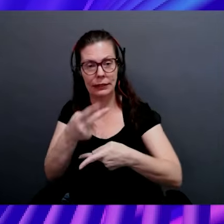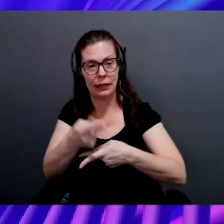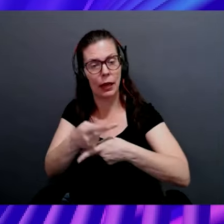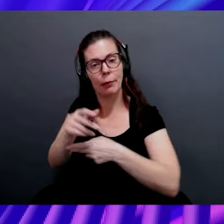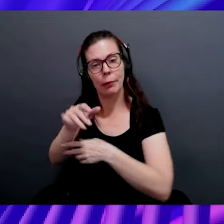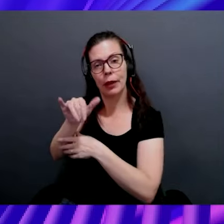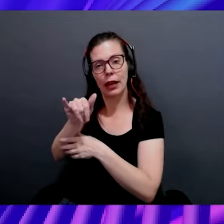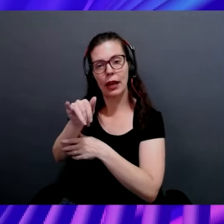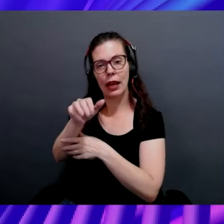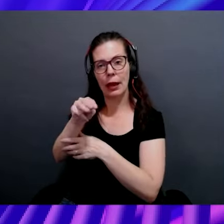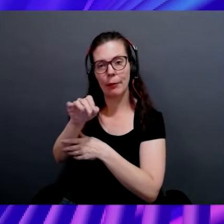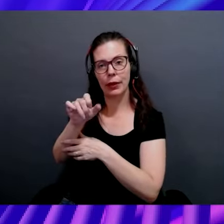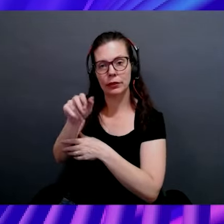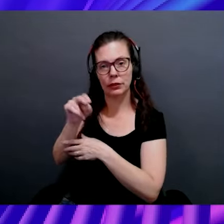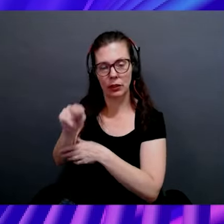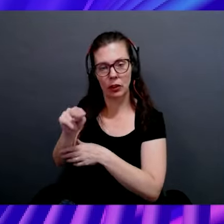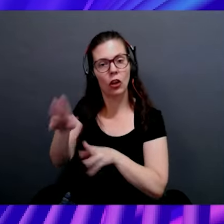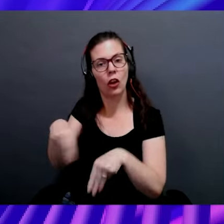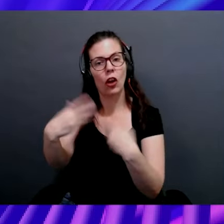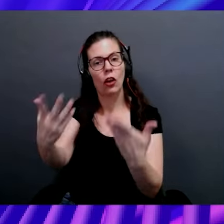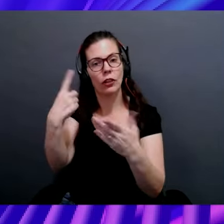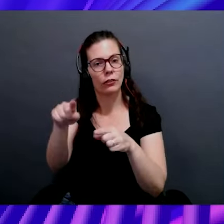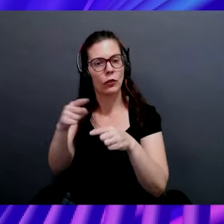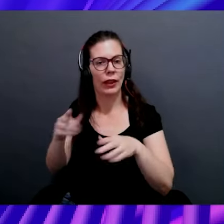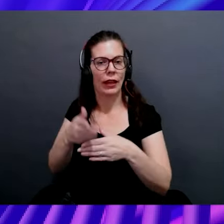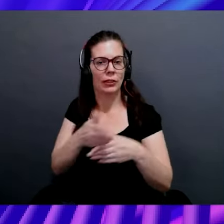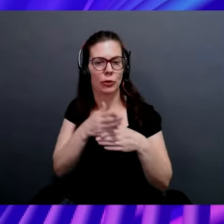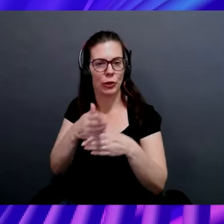offers for distributed training, like